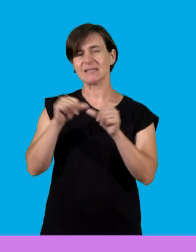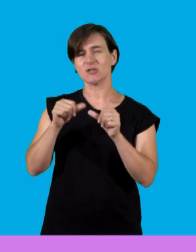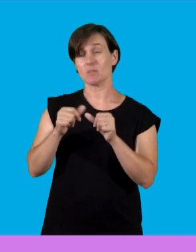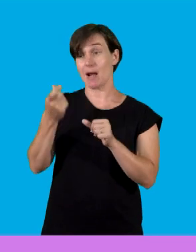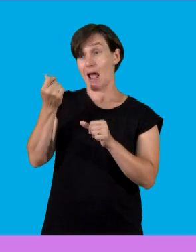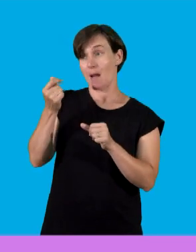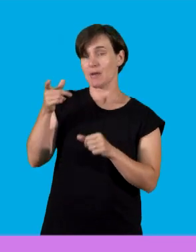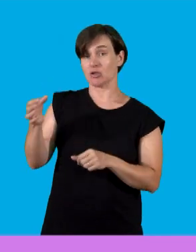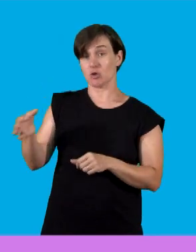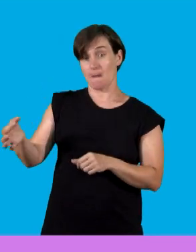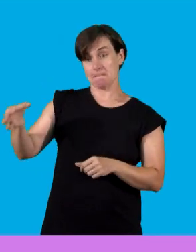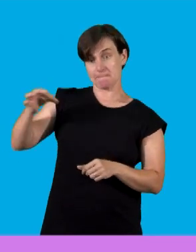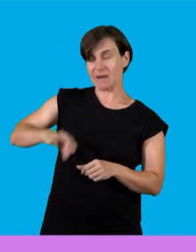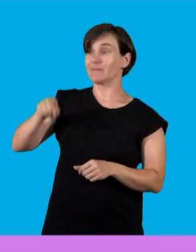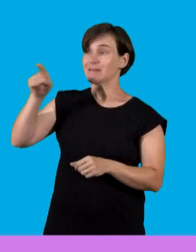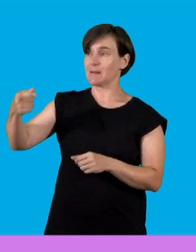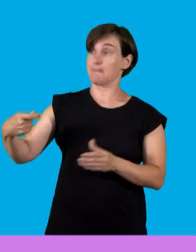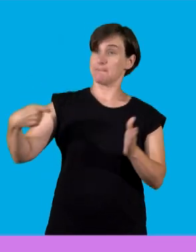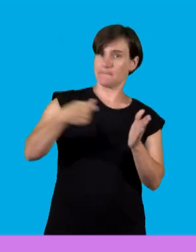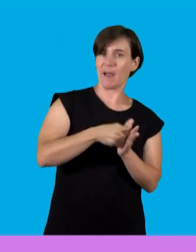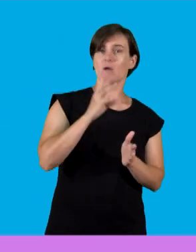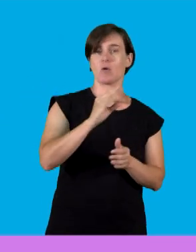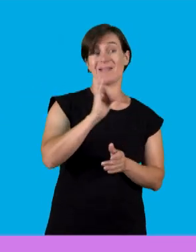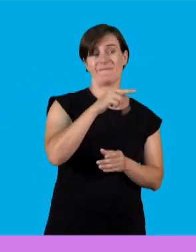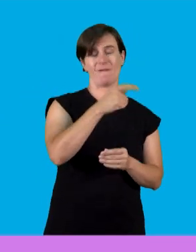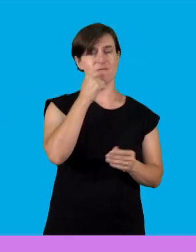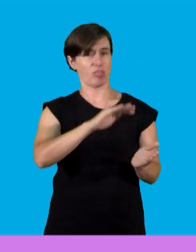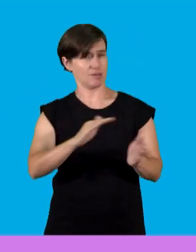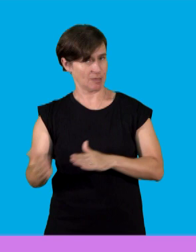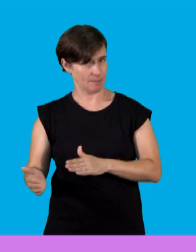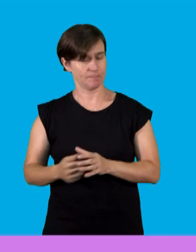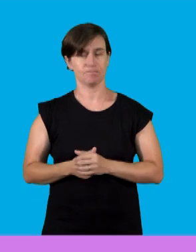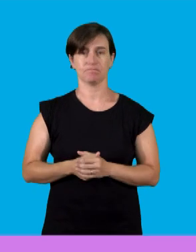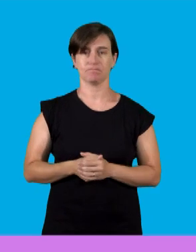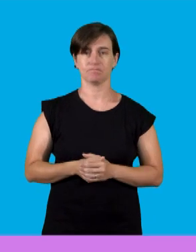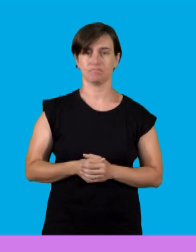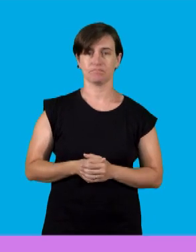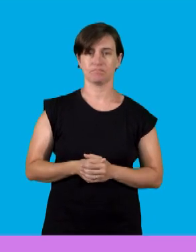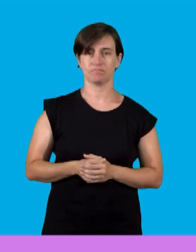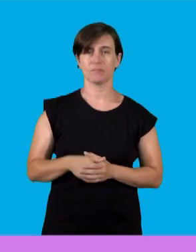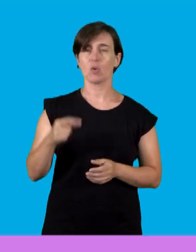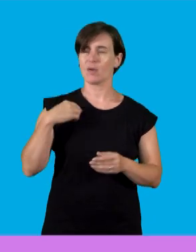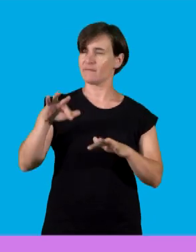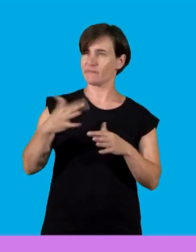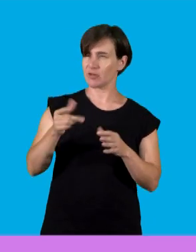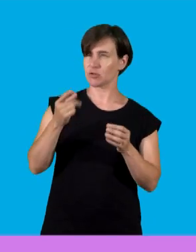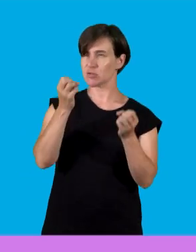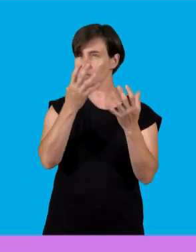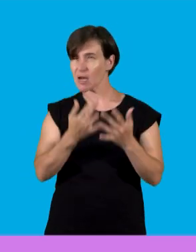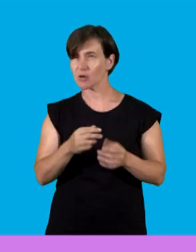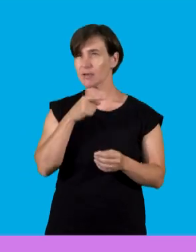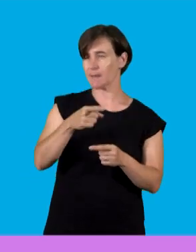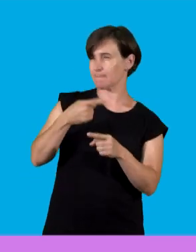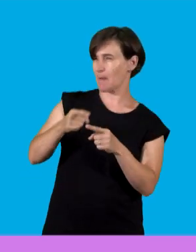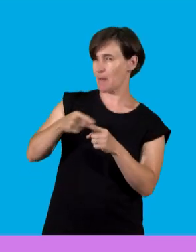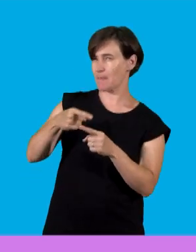benefit is that is paid out. Look at the difference. Right, the first question we wanted to know the amount of premiums. Okay, now we